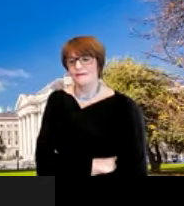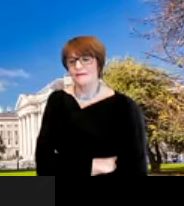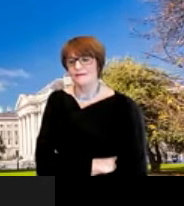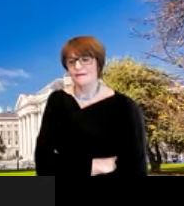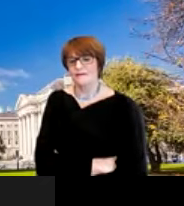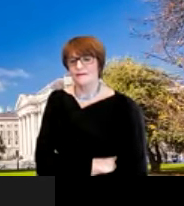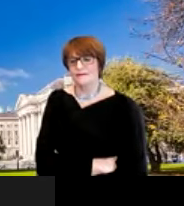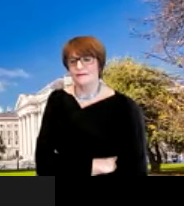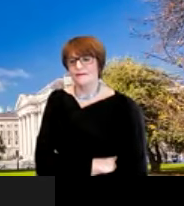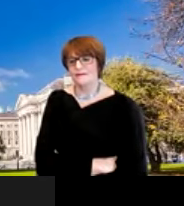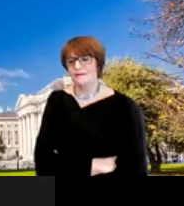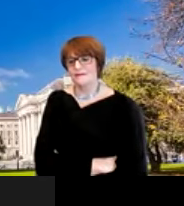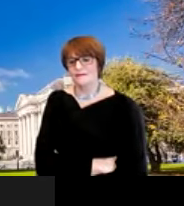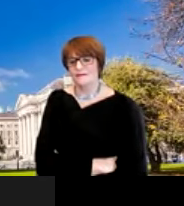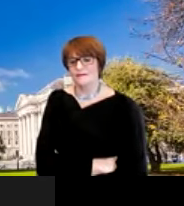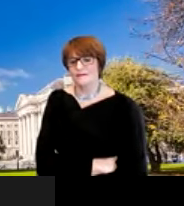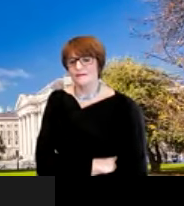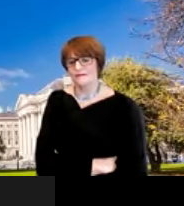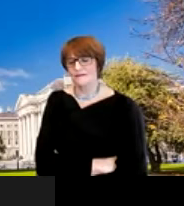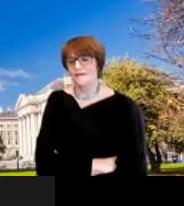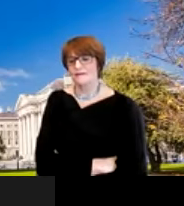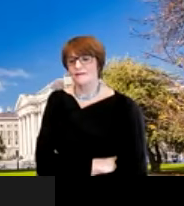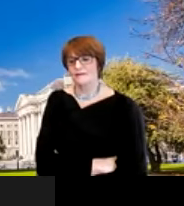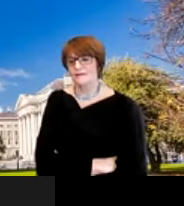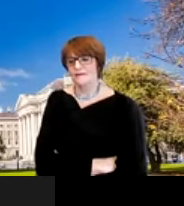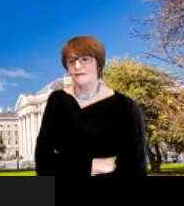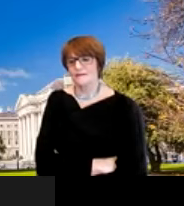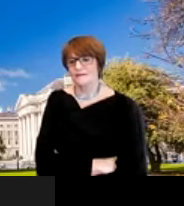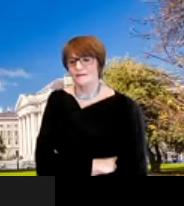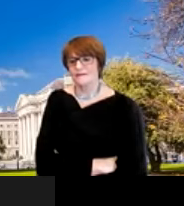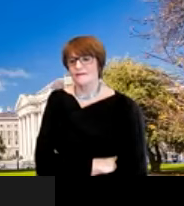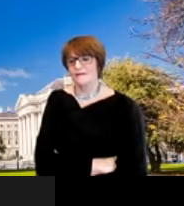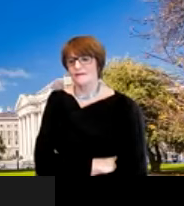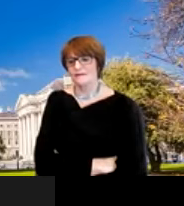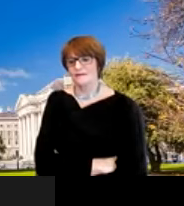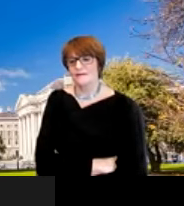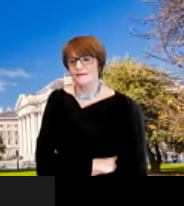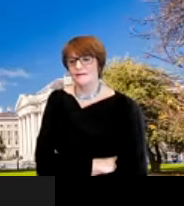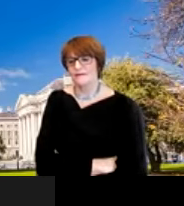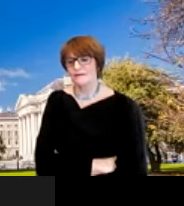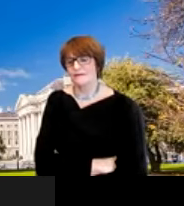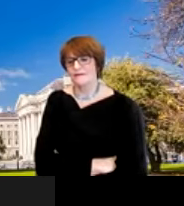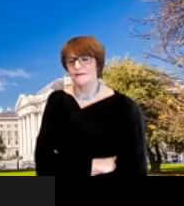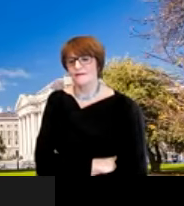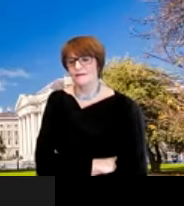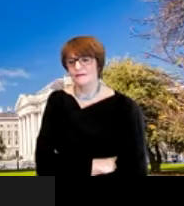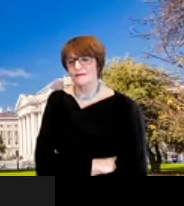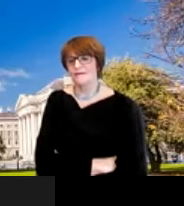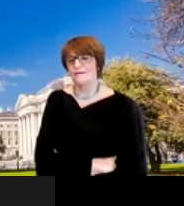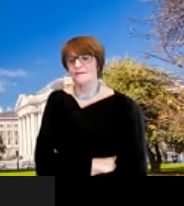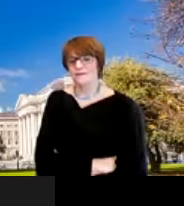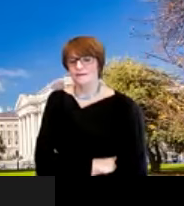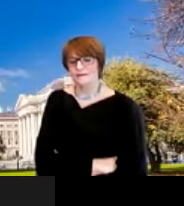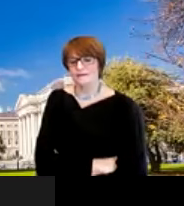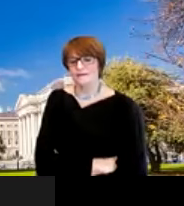is an unvalidated or an invalid kind of means of delivery, and we need to get the evidence base around some of these new things that we've taken on board to